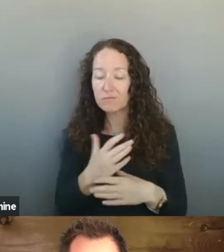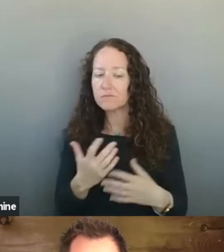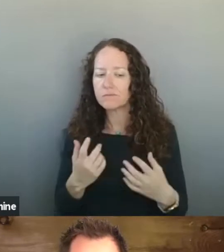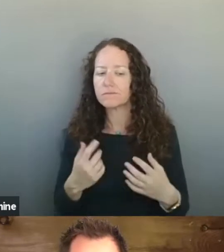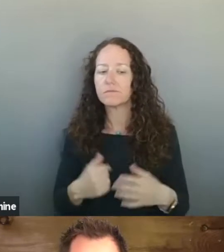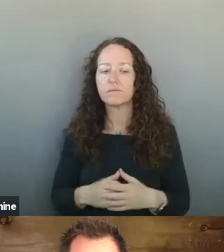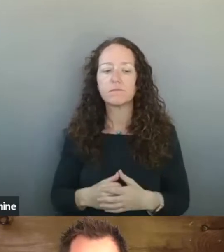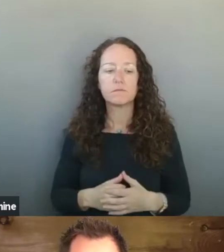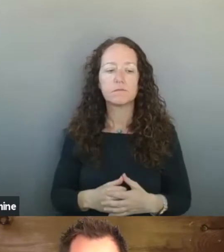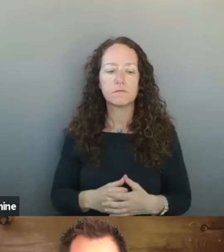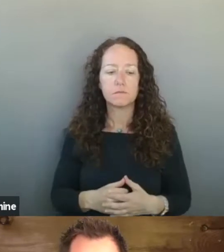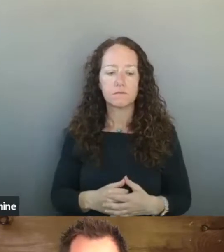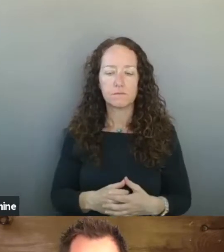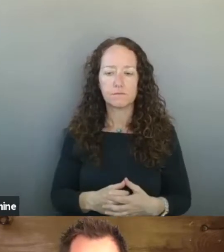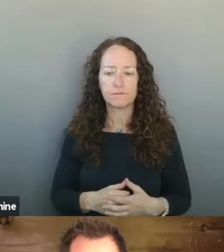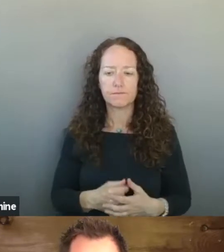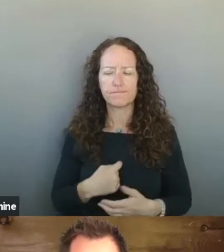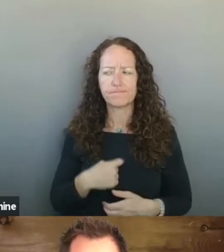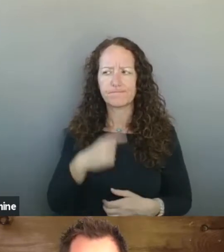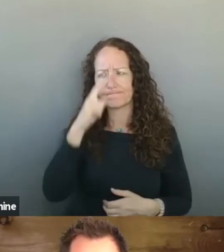how